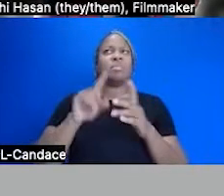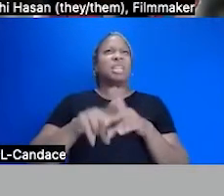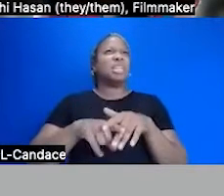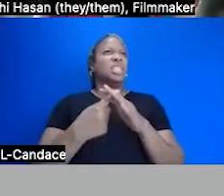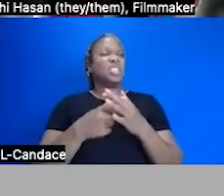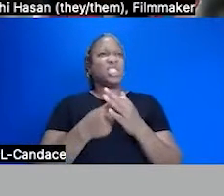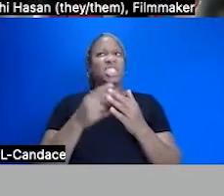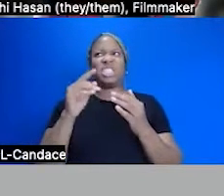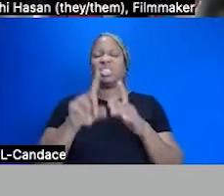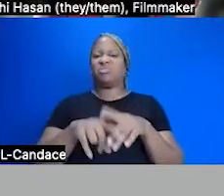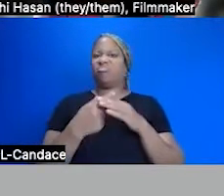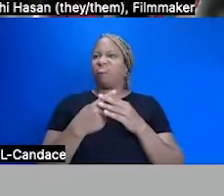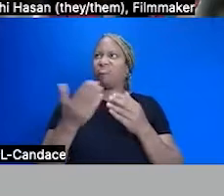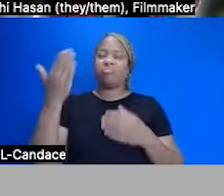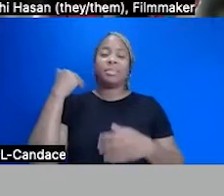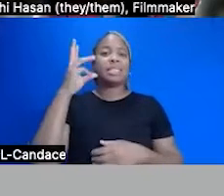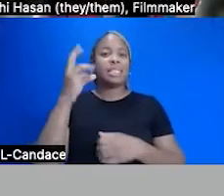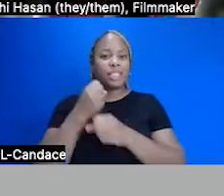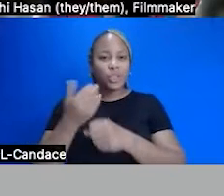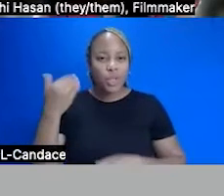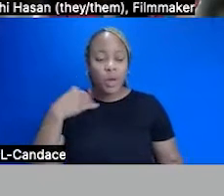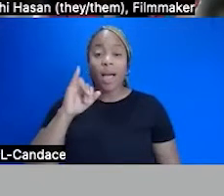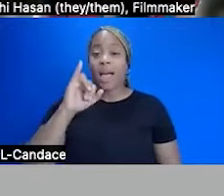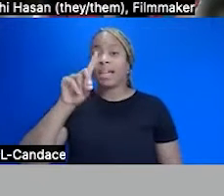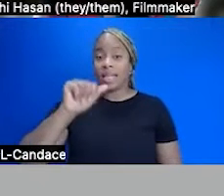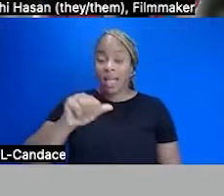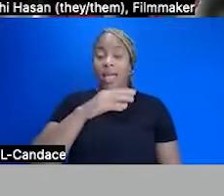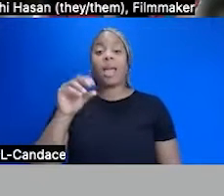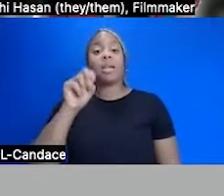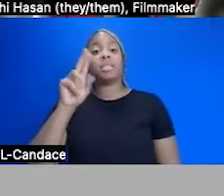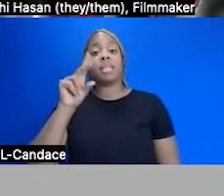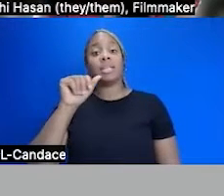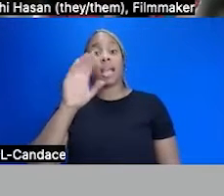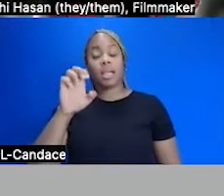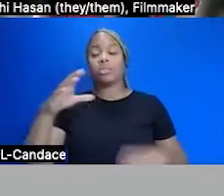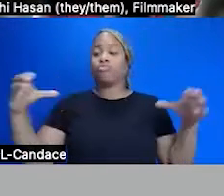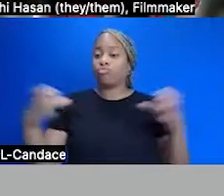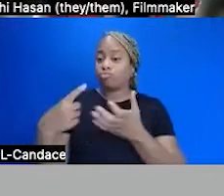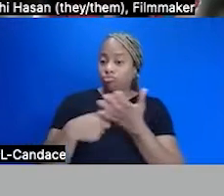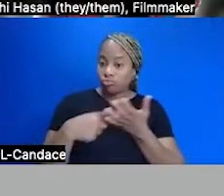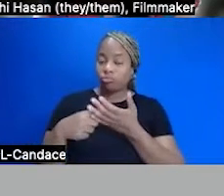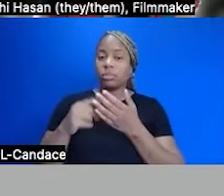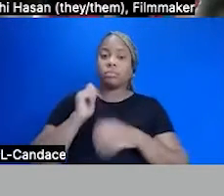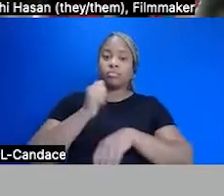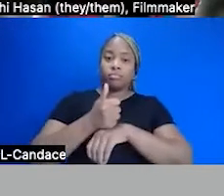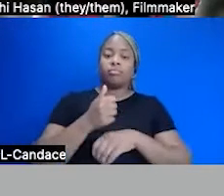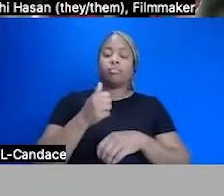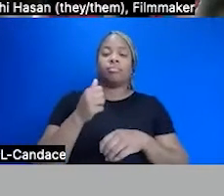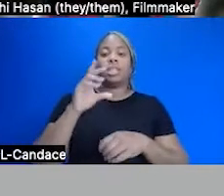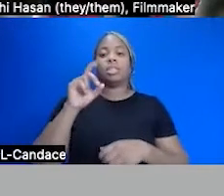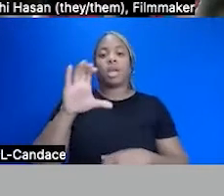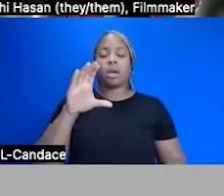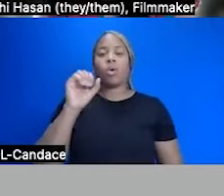over 6 years ago when the IDA and Sundance, we joined forces to create the documentary core application